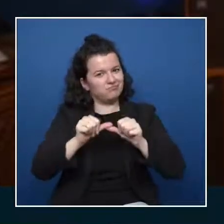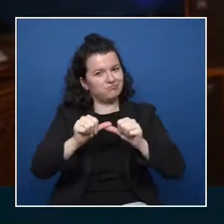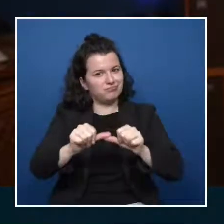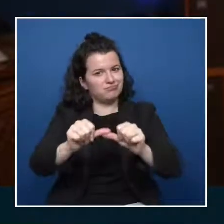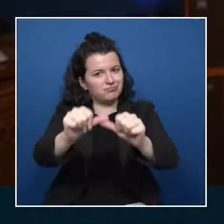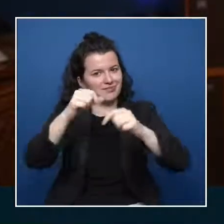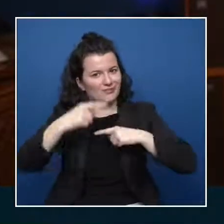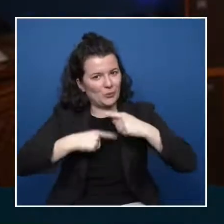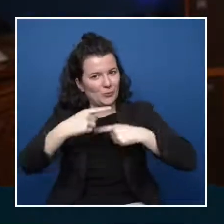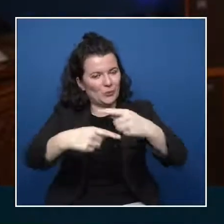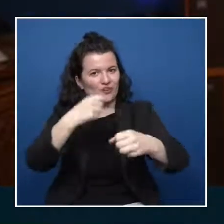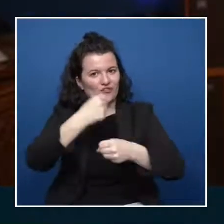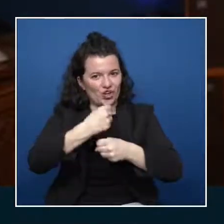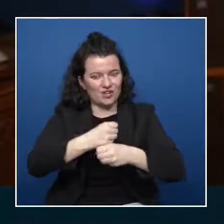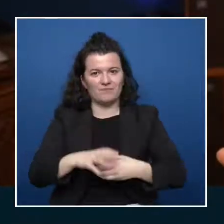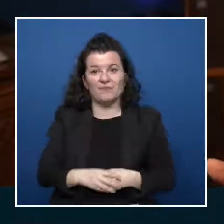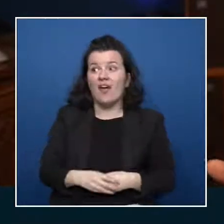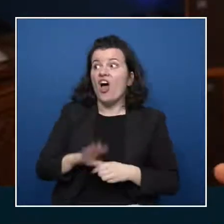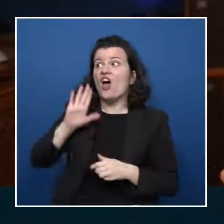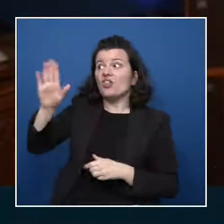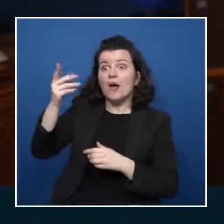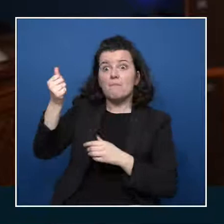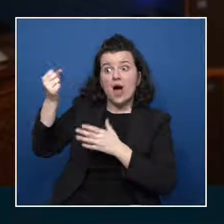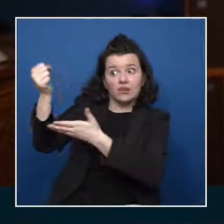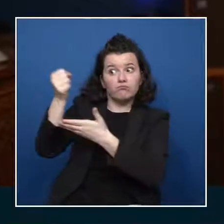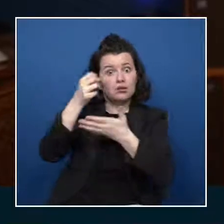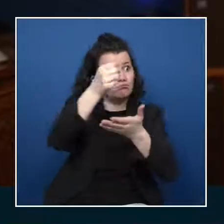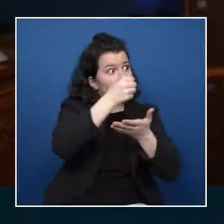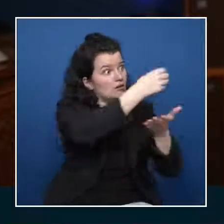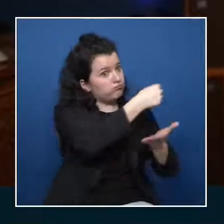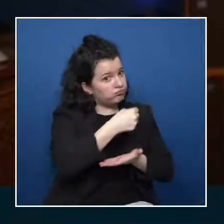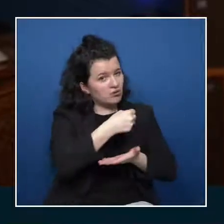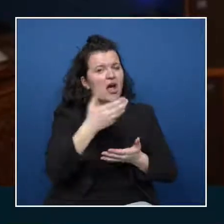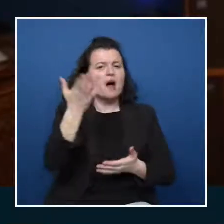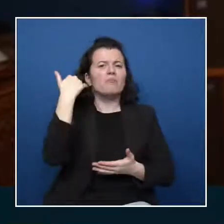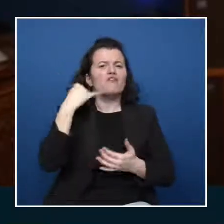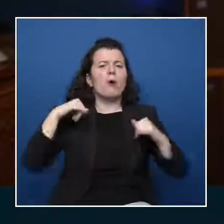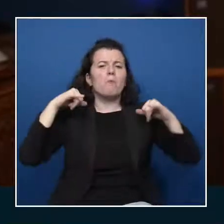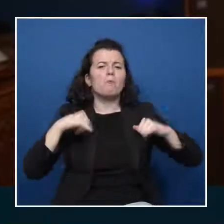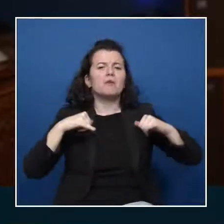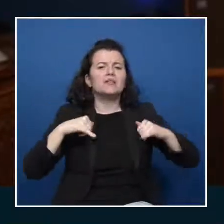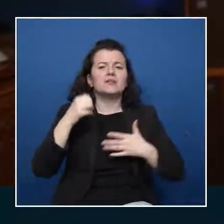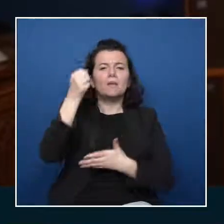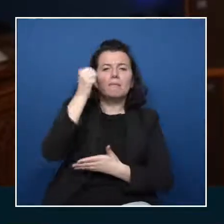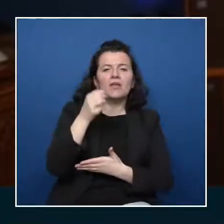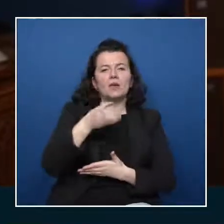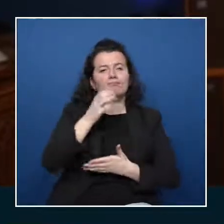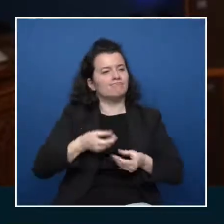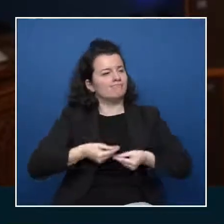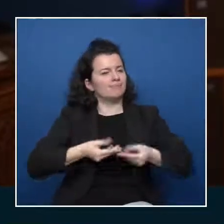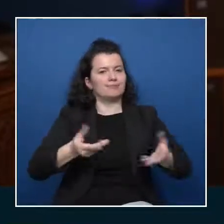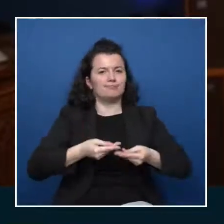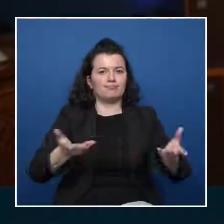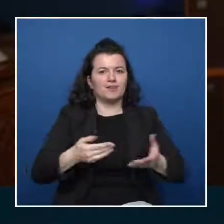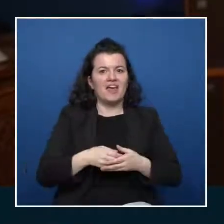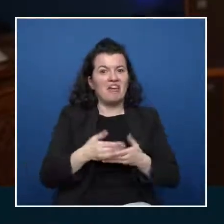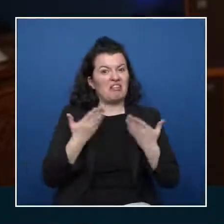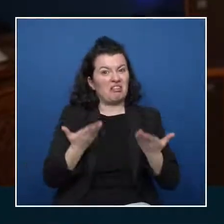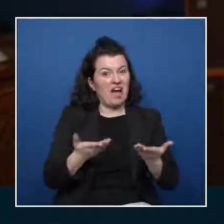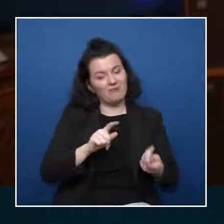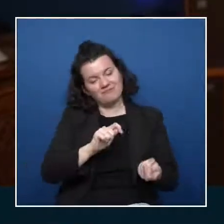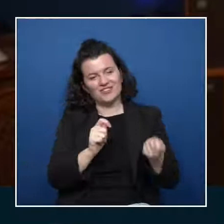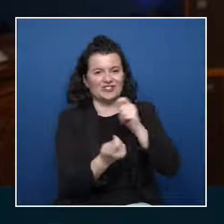route our sponsor money, which we before used for buying pizza and beers for you all, but now we can actually